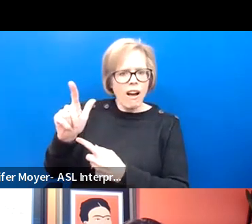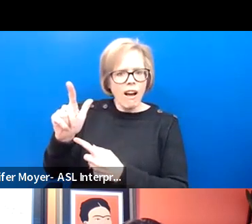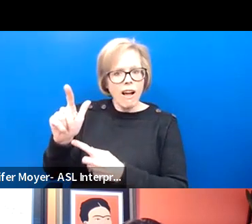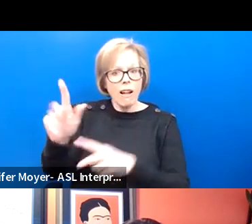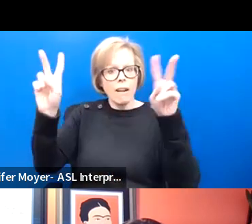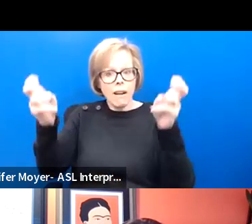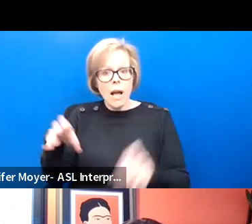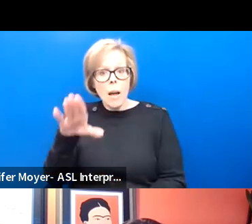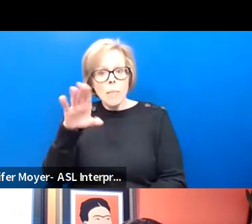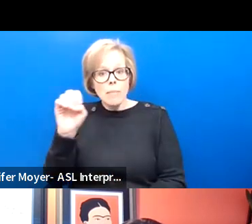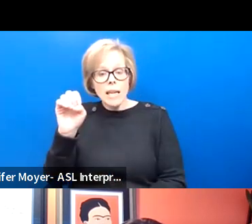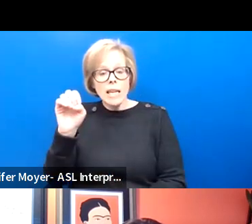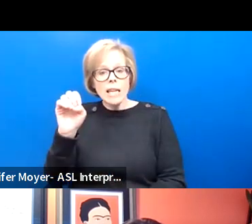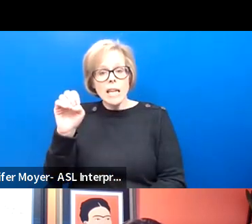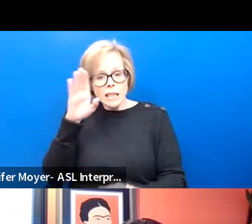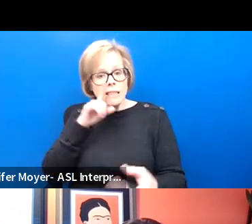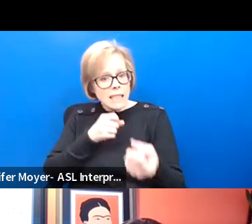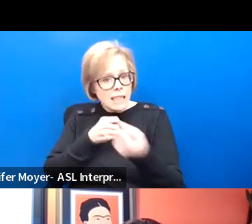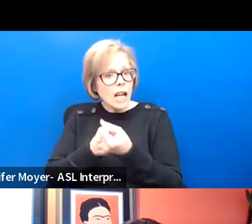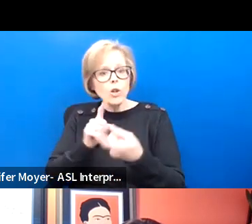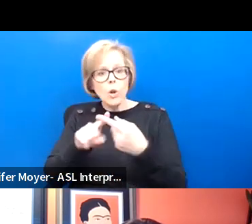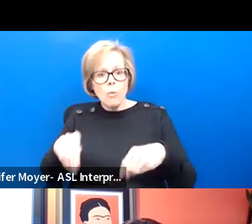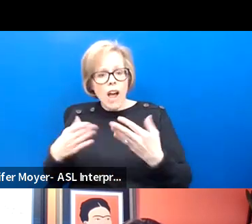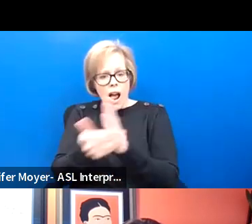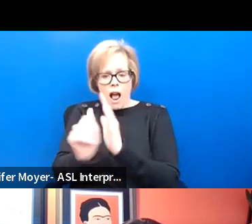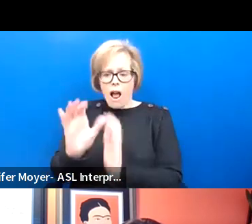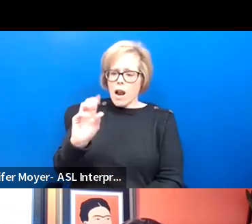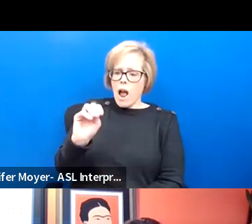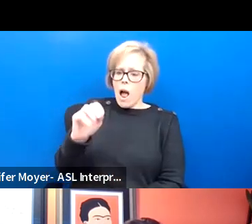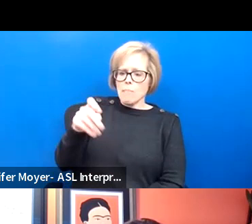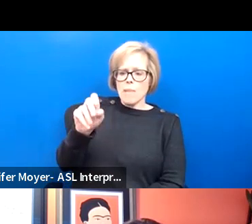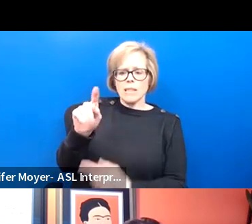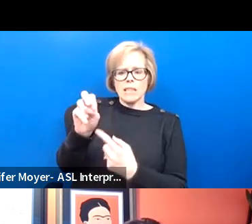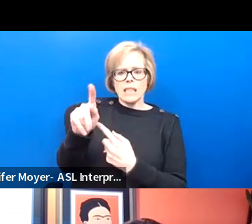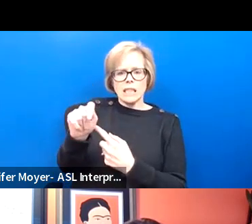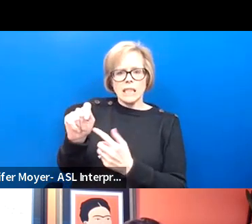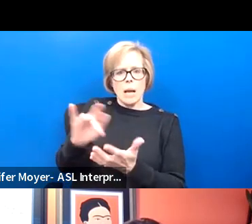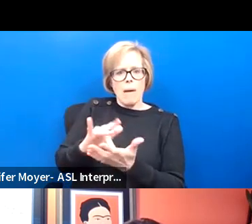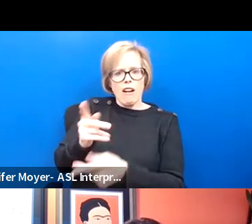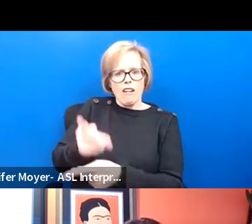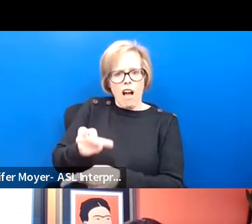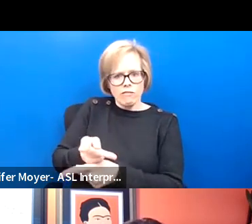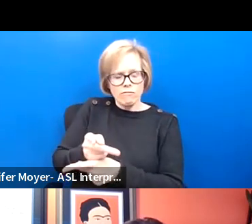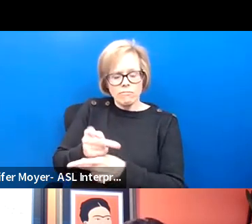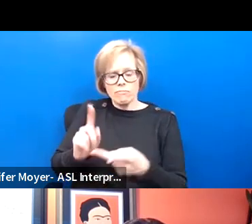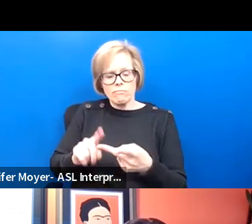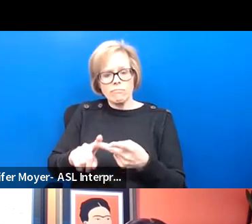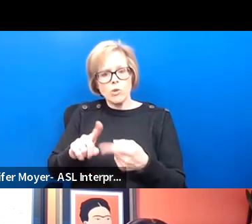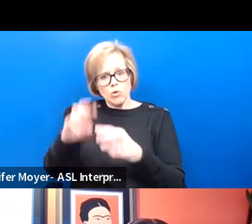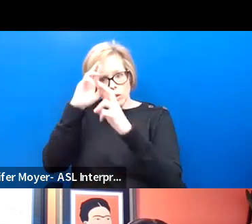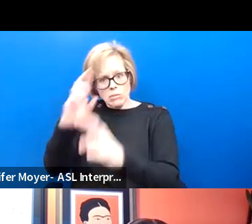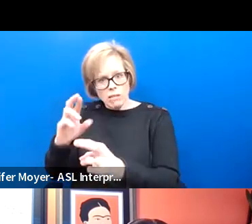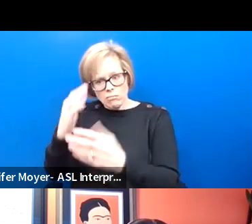quote, be dedicated to providing competent medical care. That's exactly what I'm talking about. To respect the